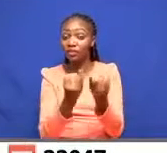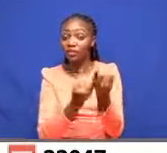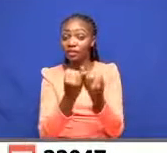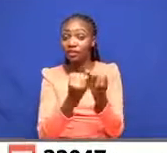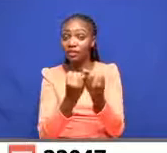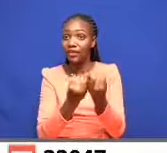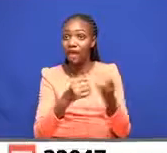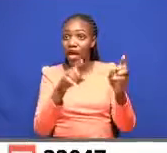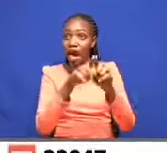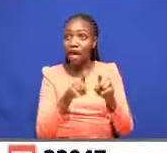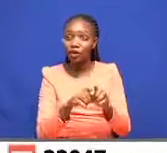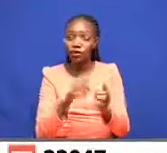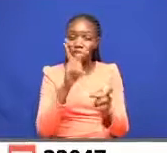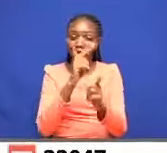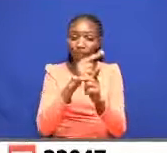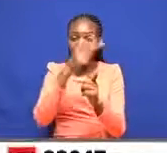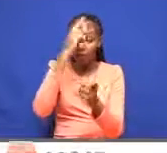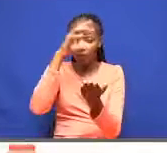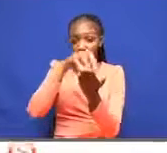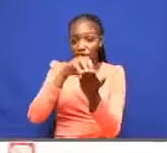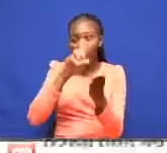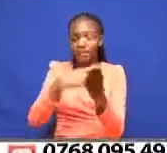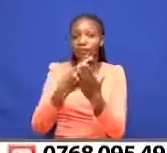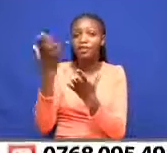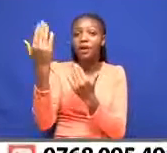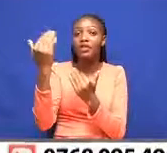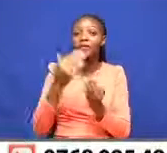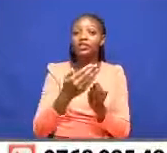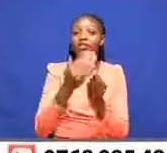and arraigned at a Naivasha court on Monday,